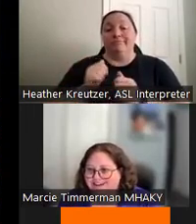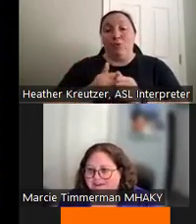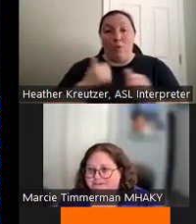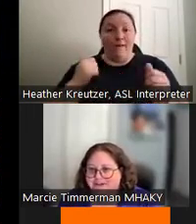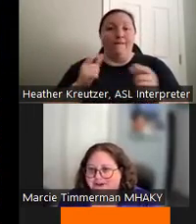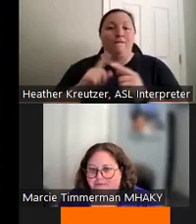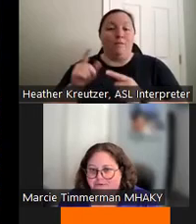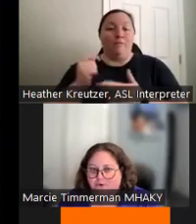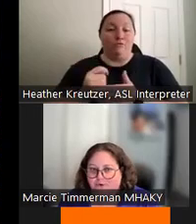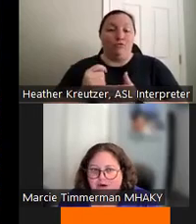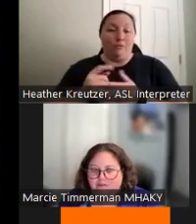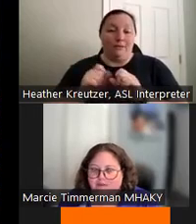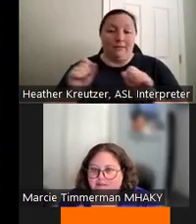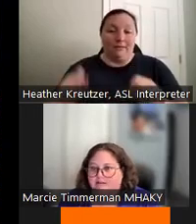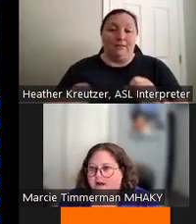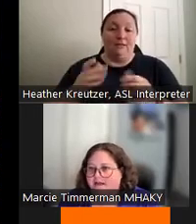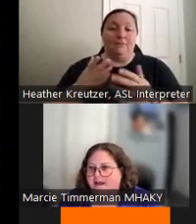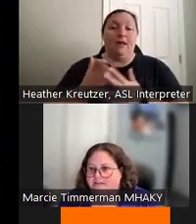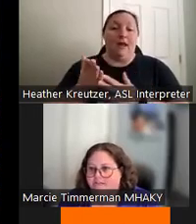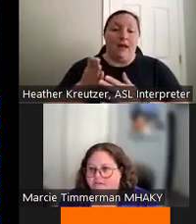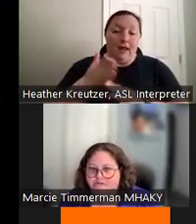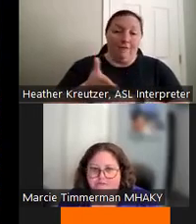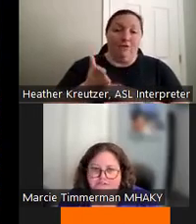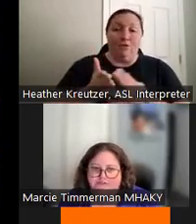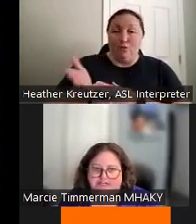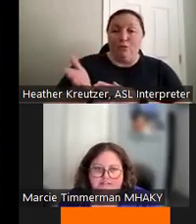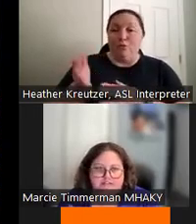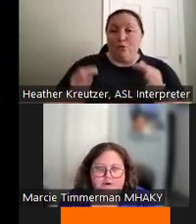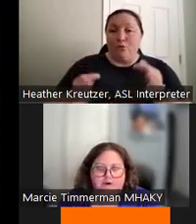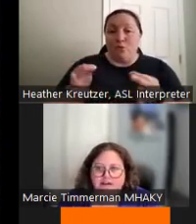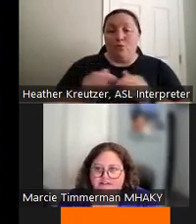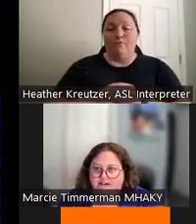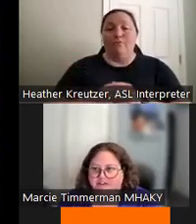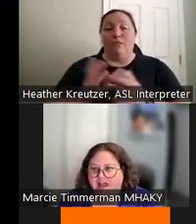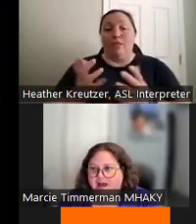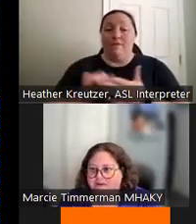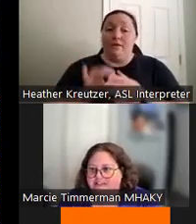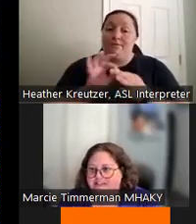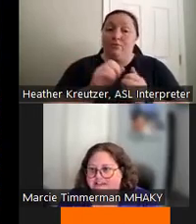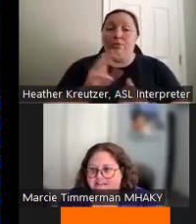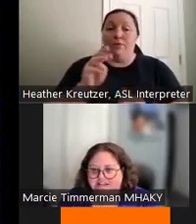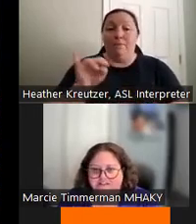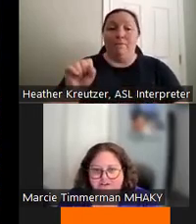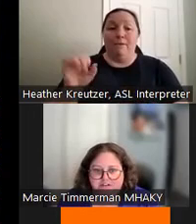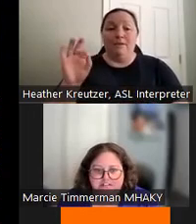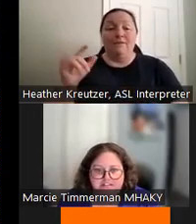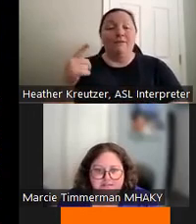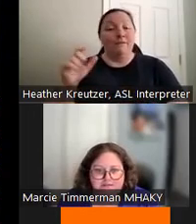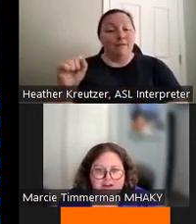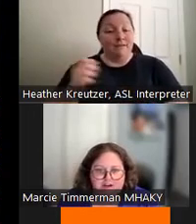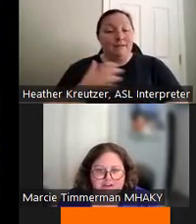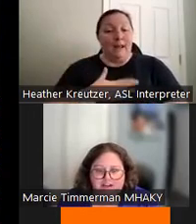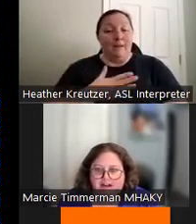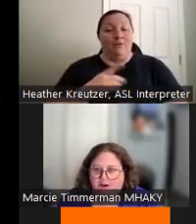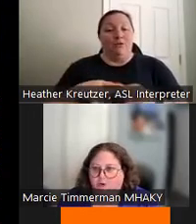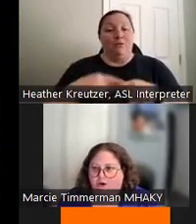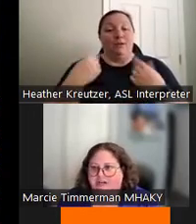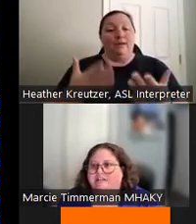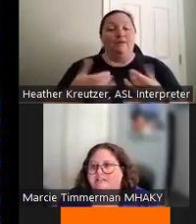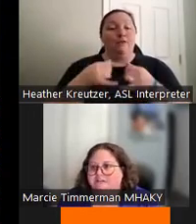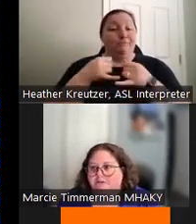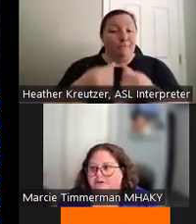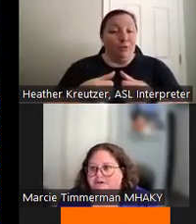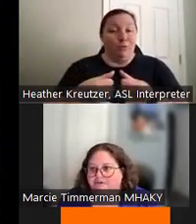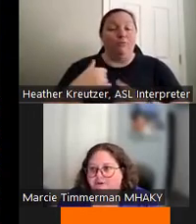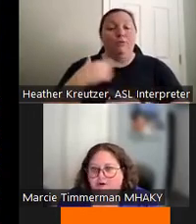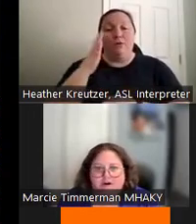system after they come through the court. And that is a lot of that is due to Miss Figs. So definitely happy to give her the system of care thing. And I know we're